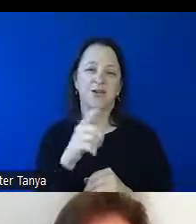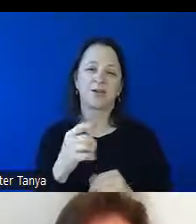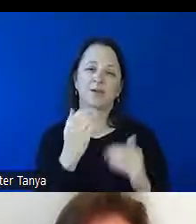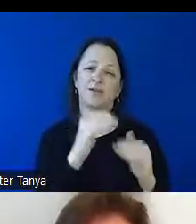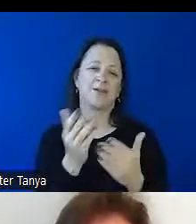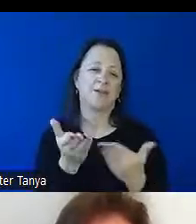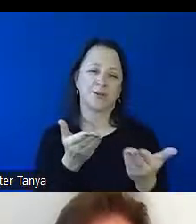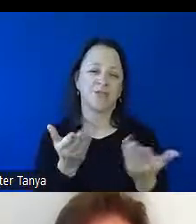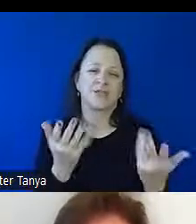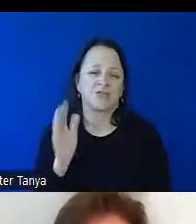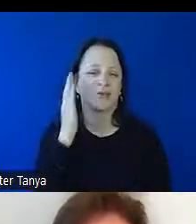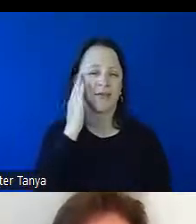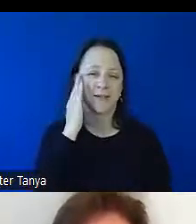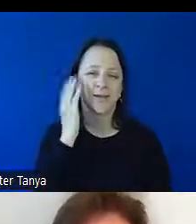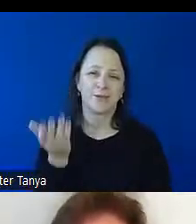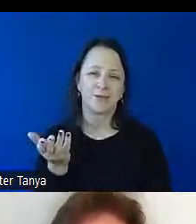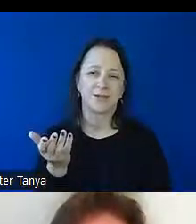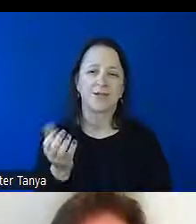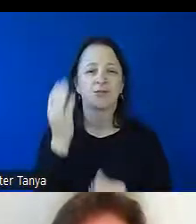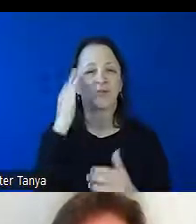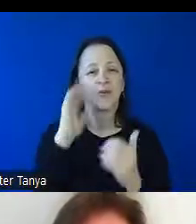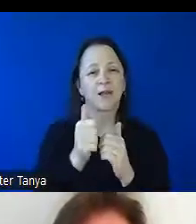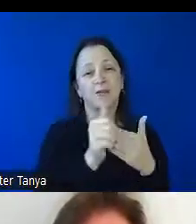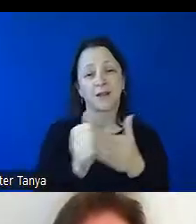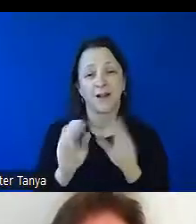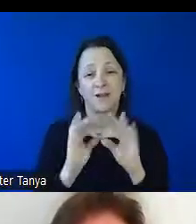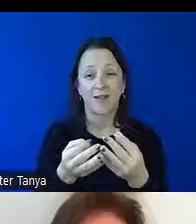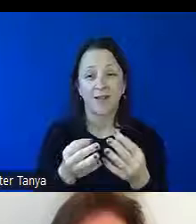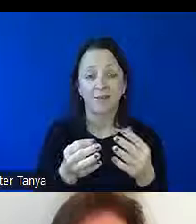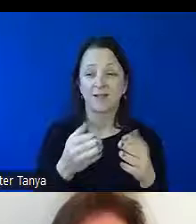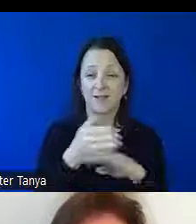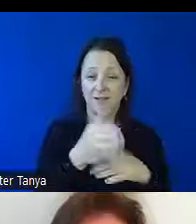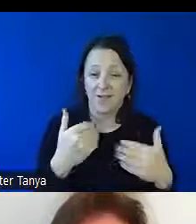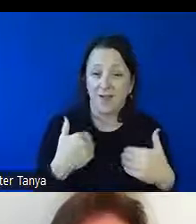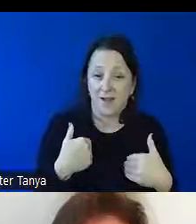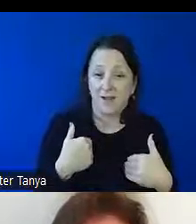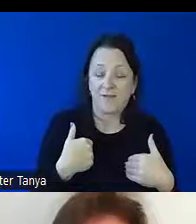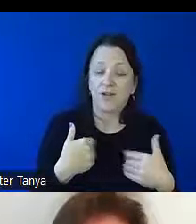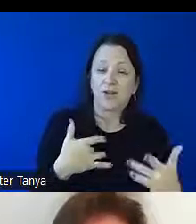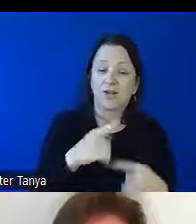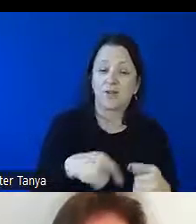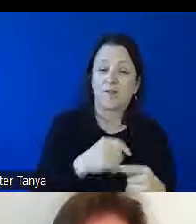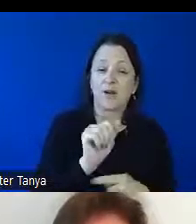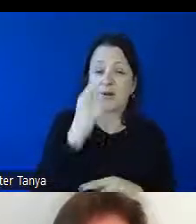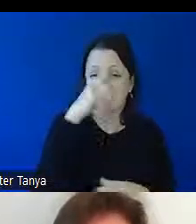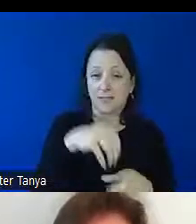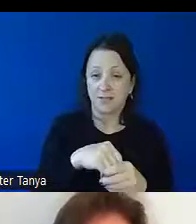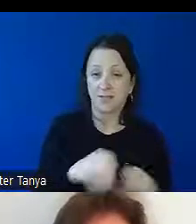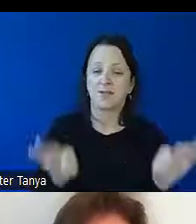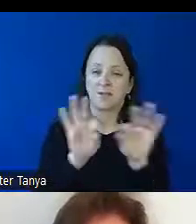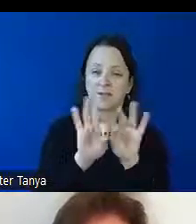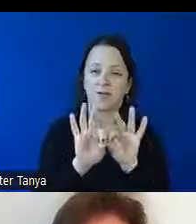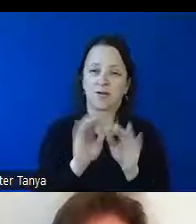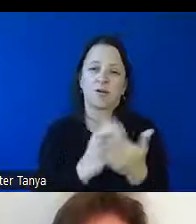services. So knowing how to guide families once you have concern about autism is an important part of